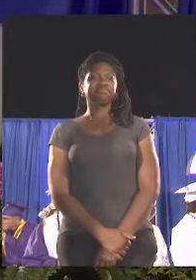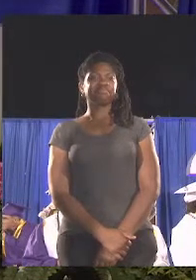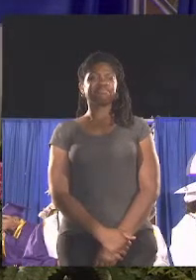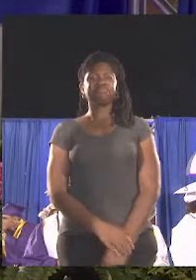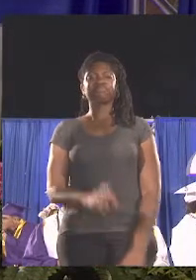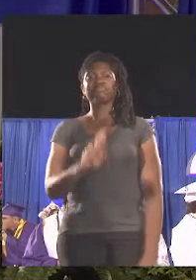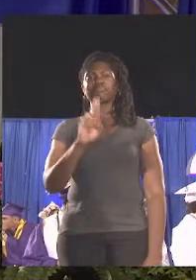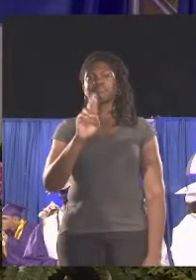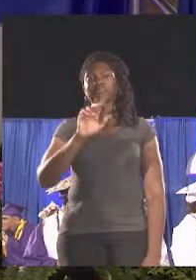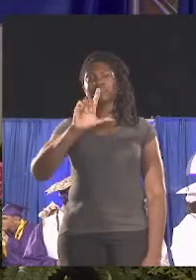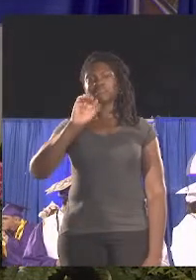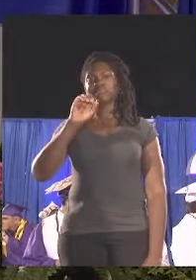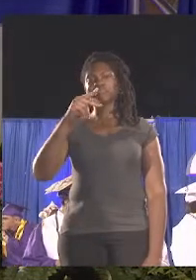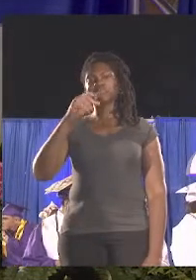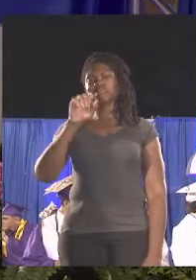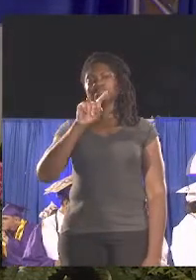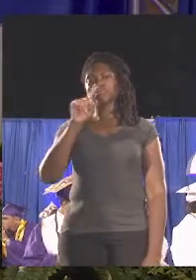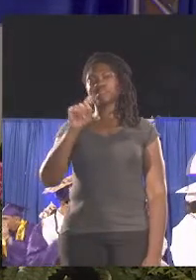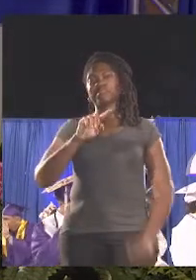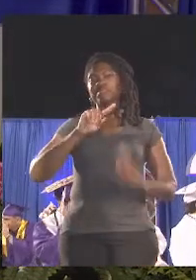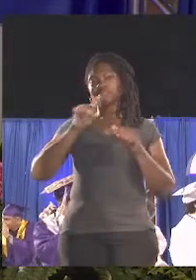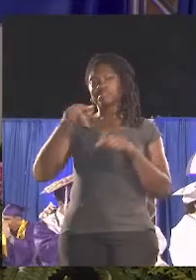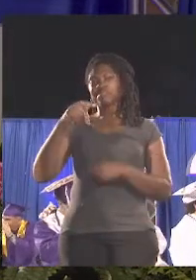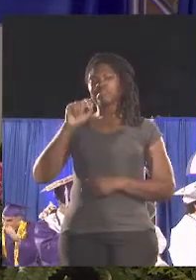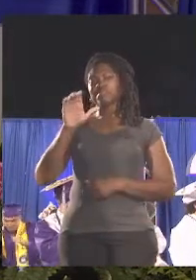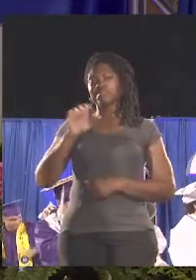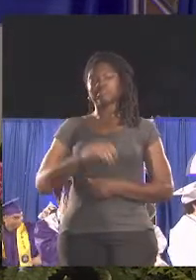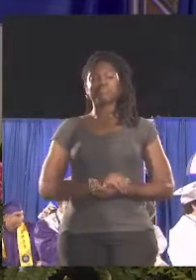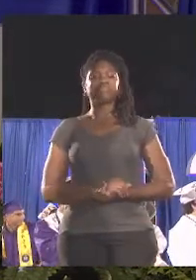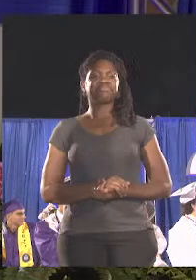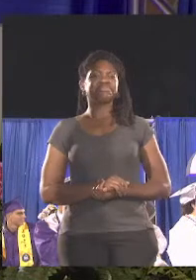Ryan P. Lopez, Palo Alto College.